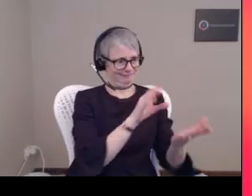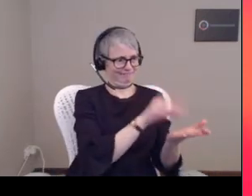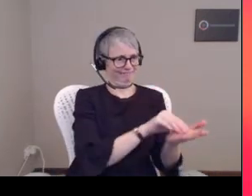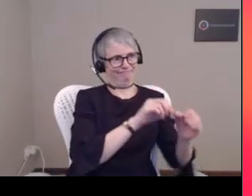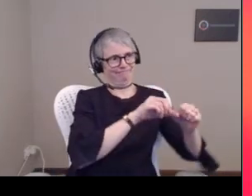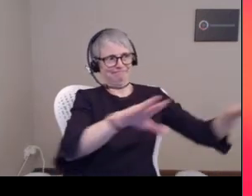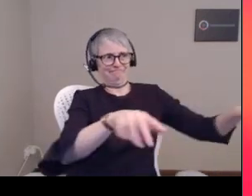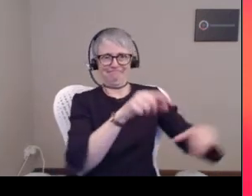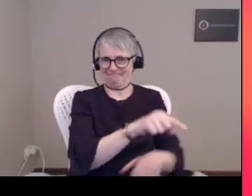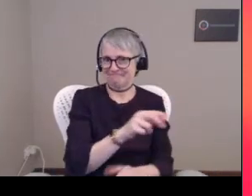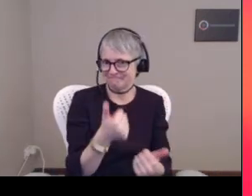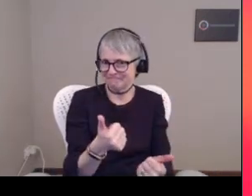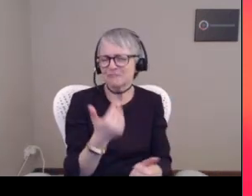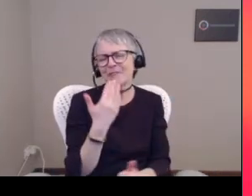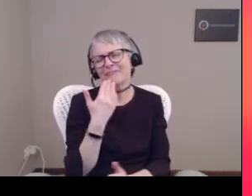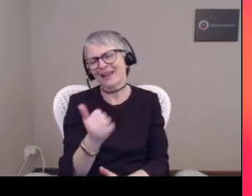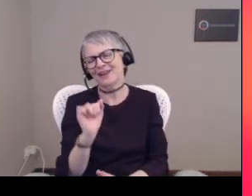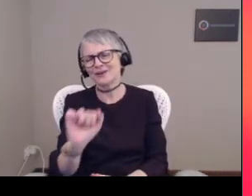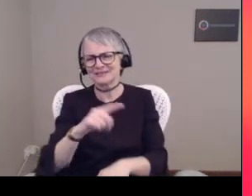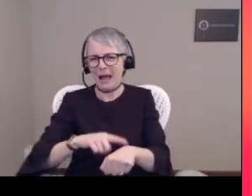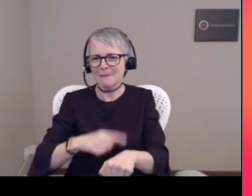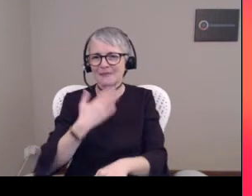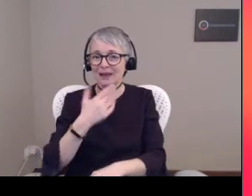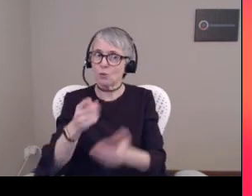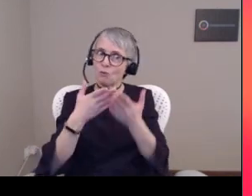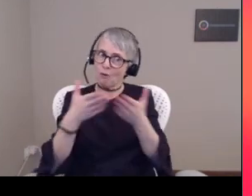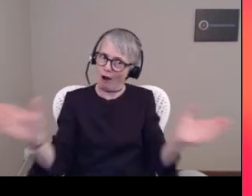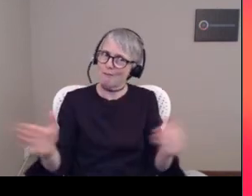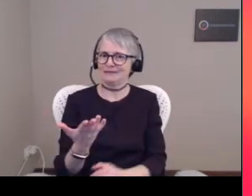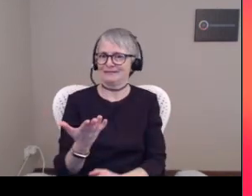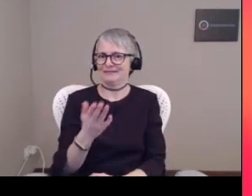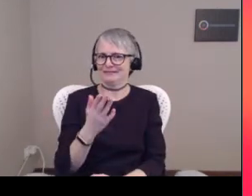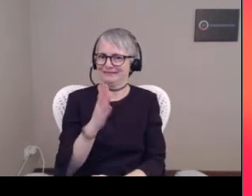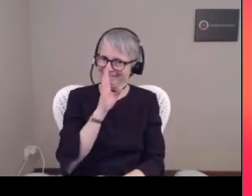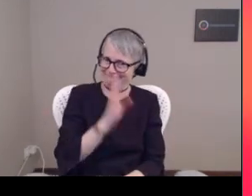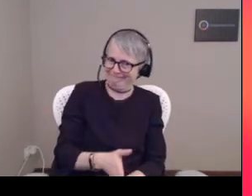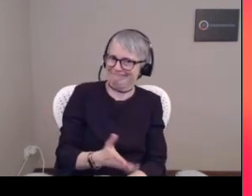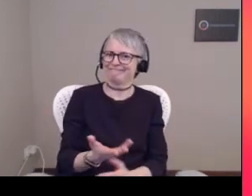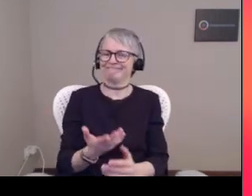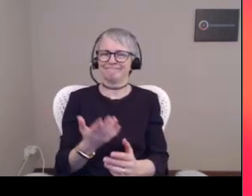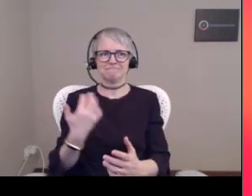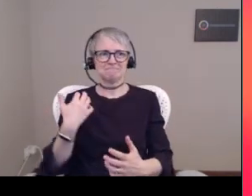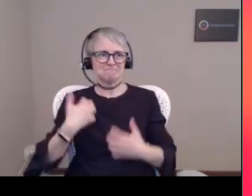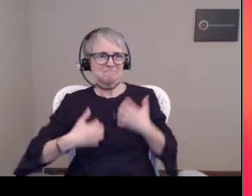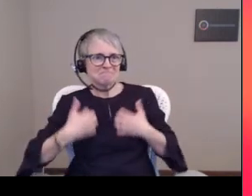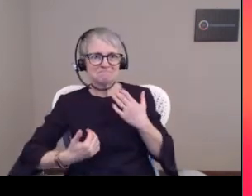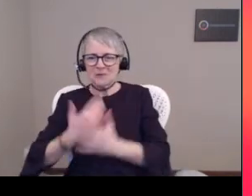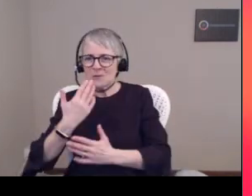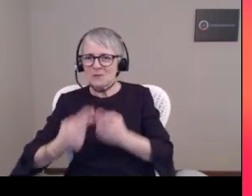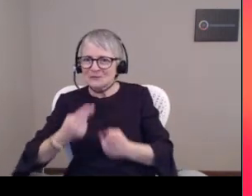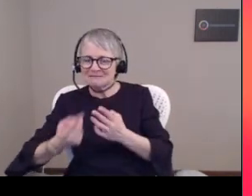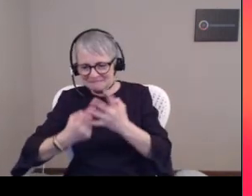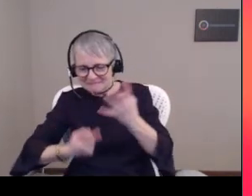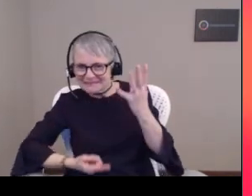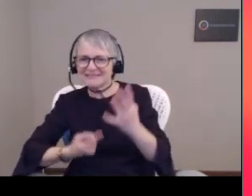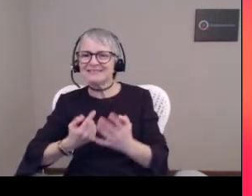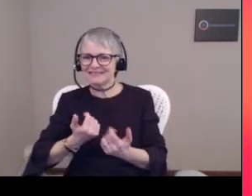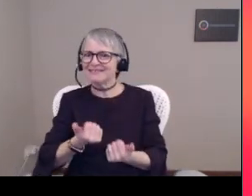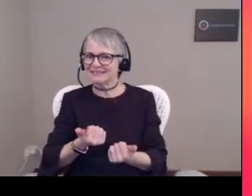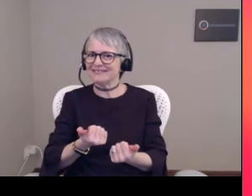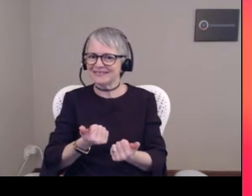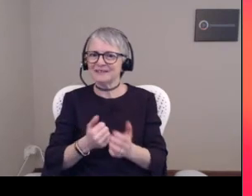this opportunity. But thank you for being open with us. Thank you for sharing all of the exciting news about ITV.